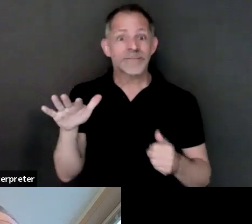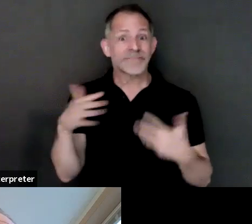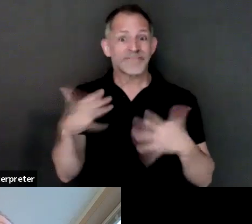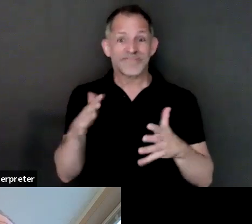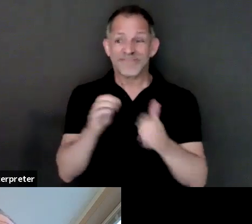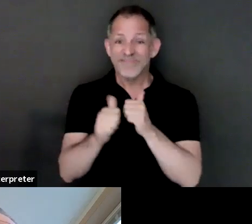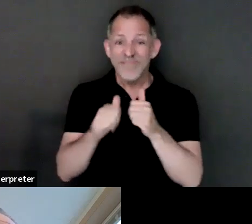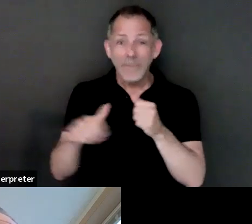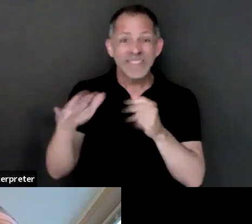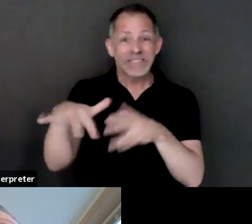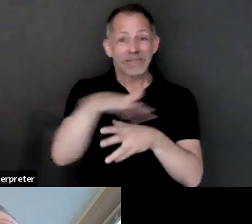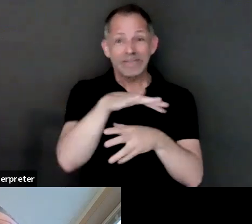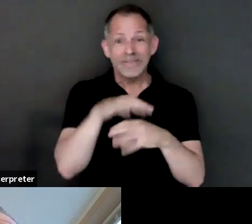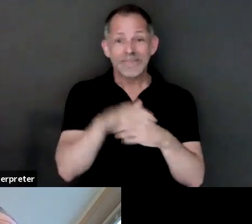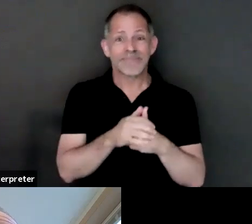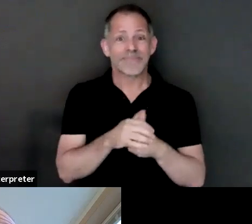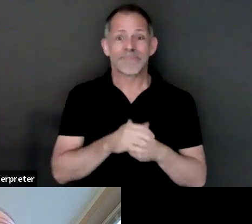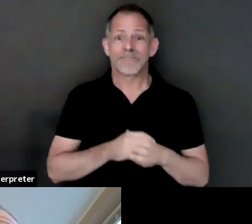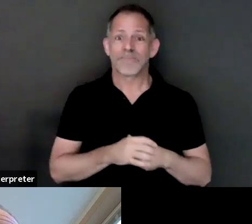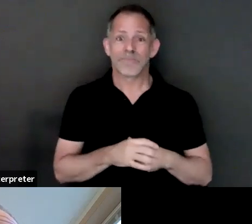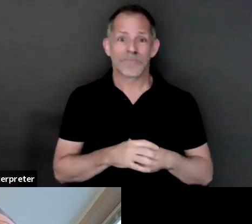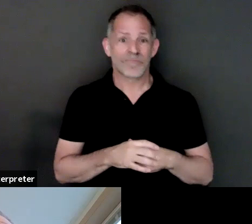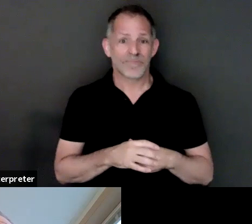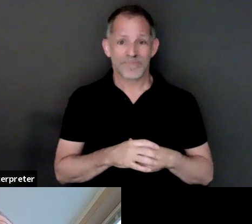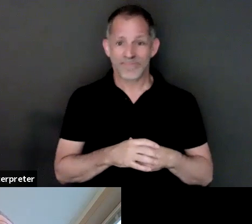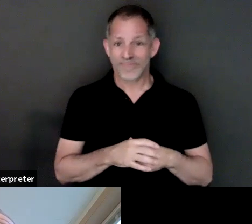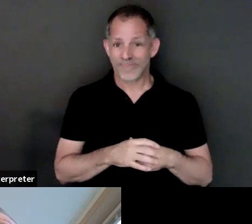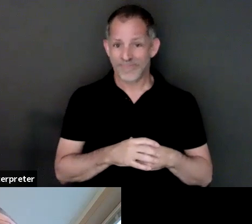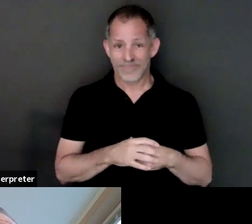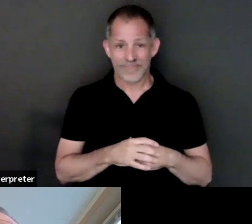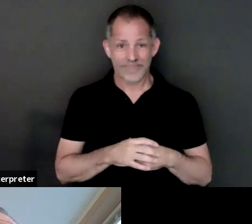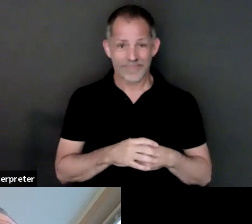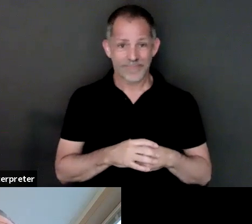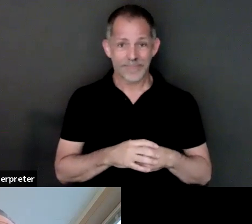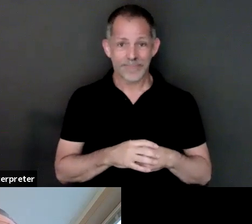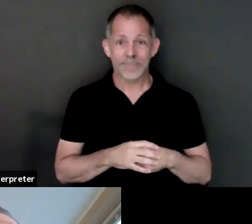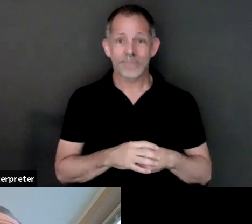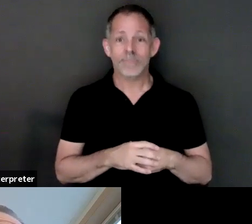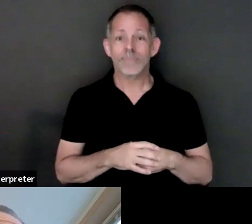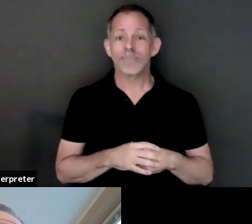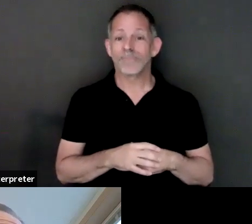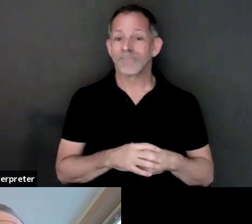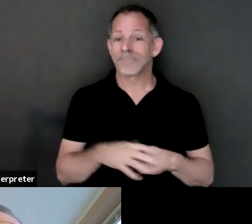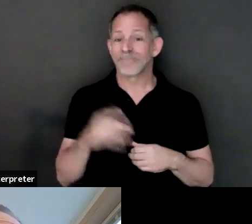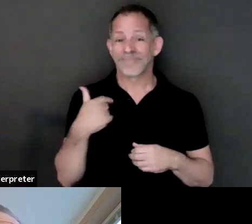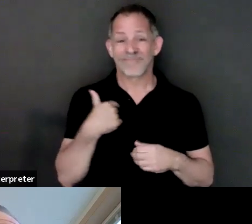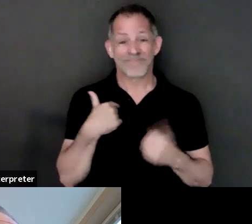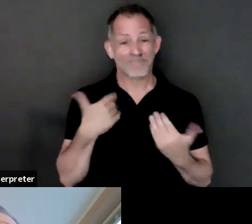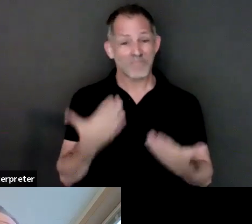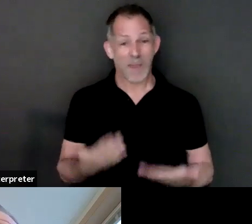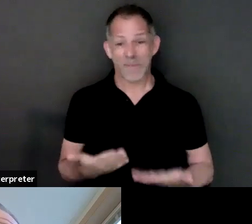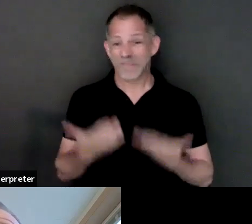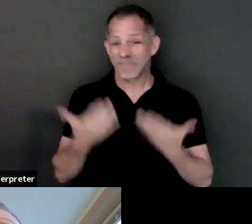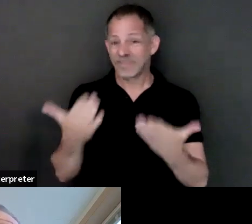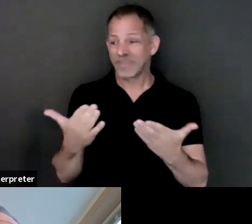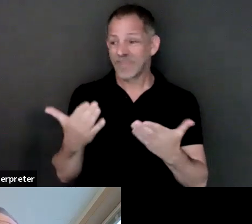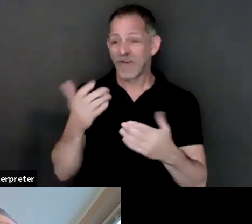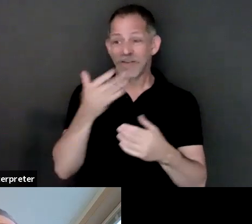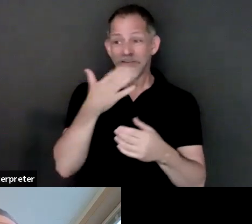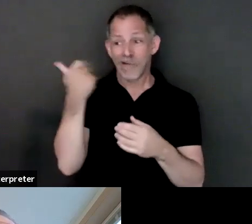have more interesting offers for healthcare workers. And then some healthcare workers are leaving the